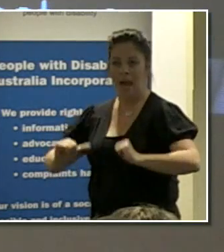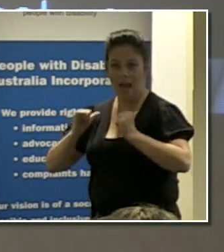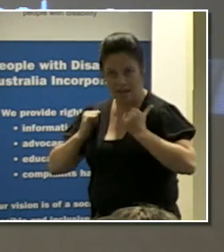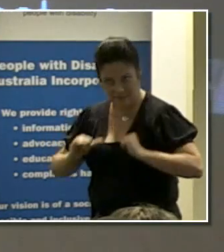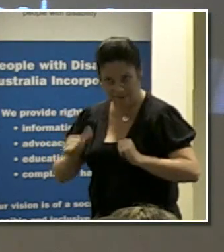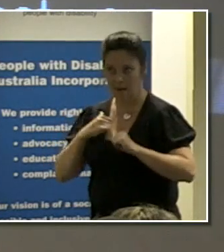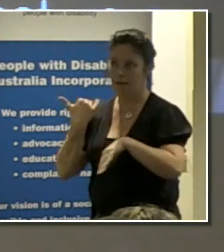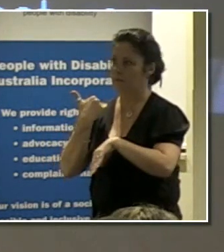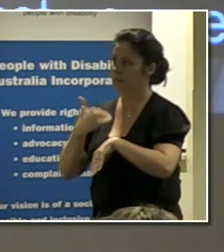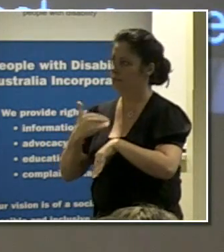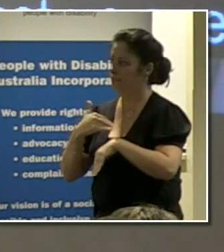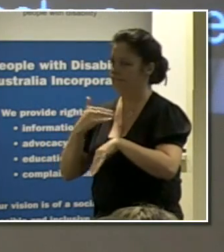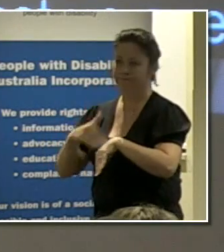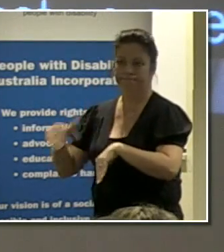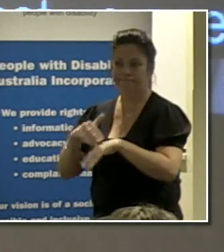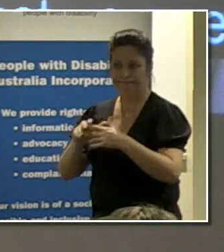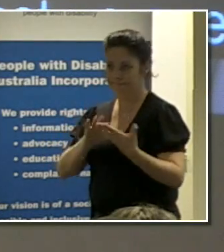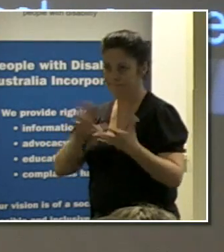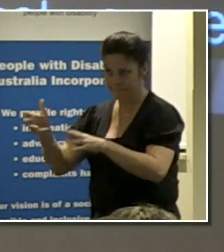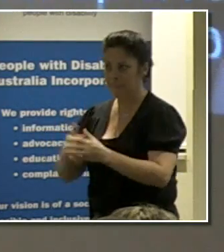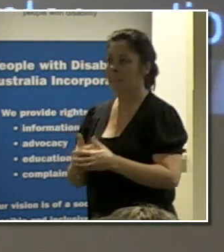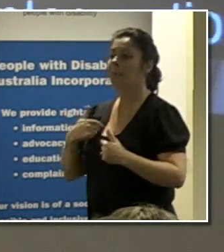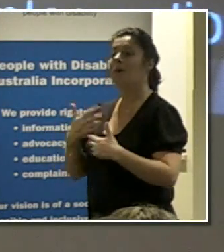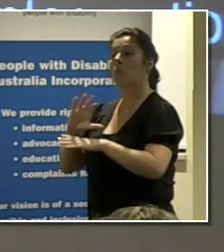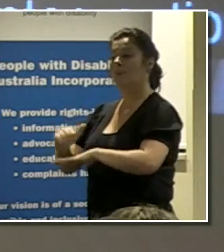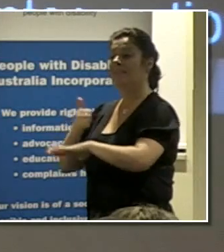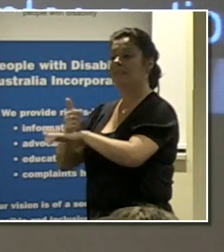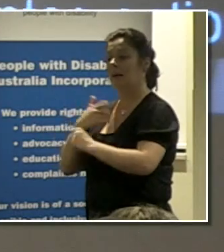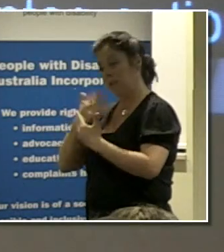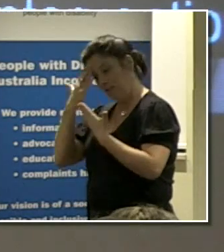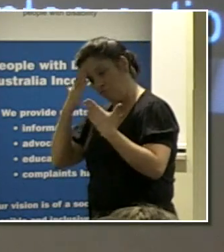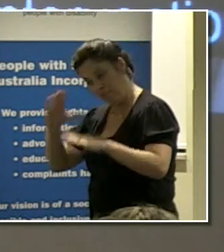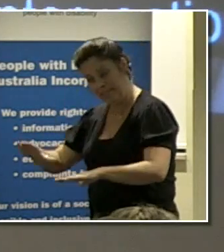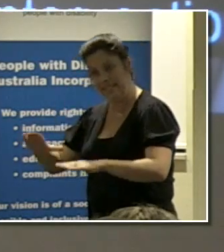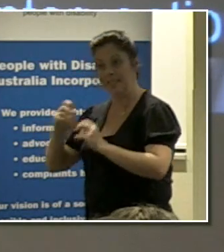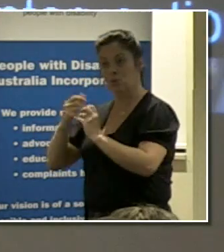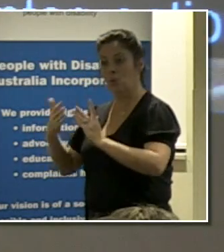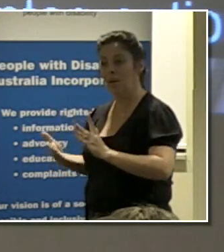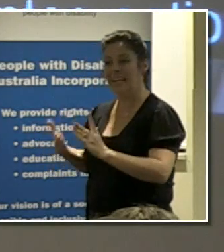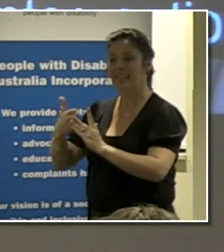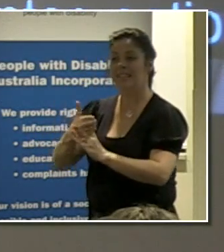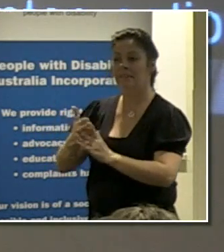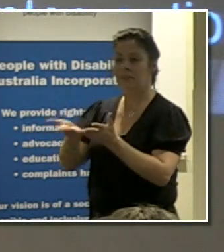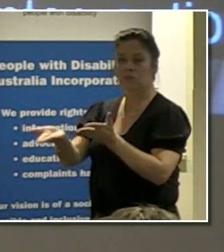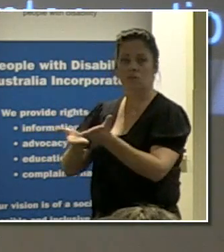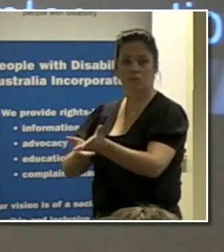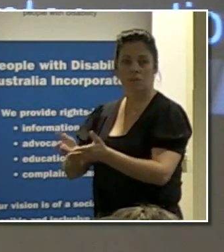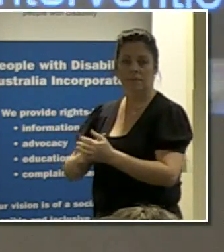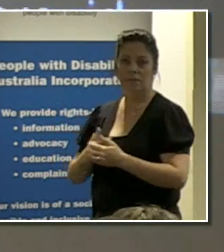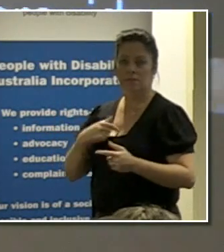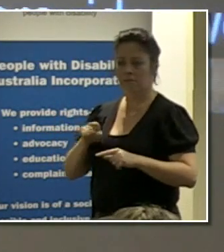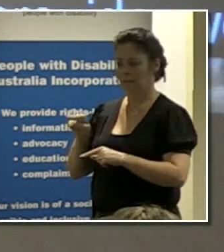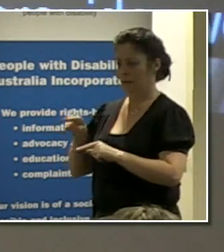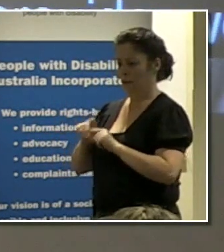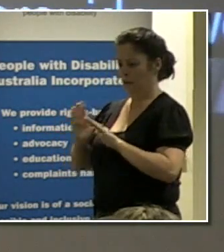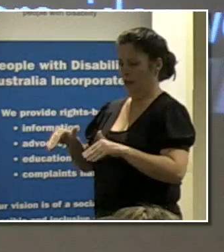residential intervention service there. And the provider we have, and I think this